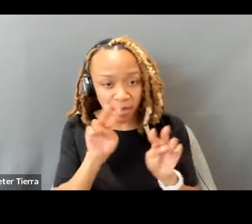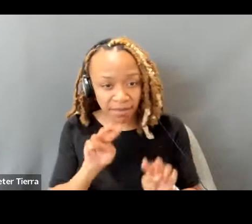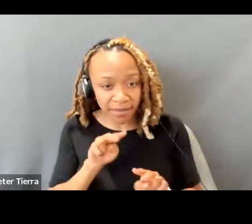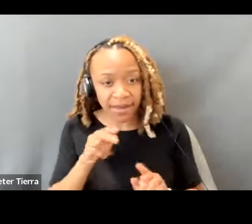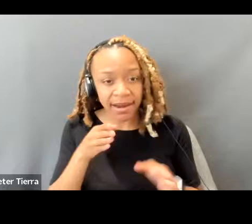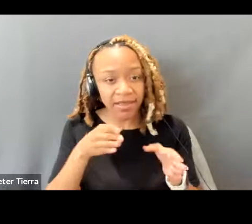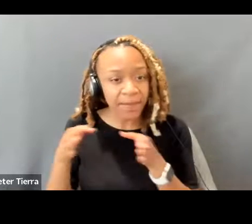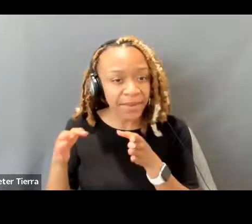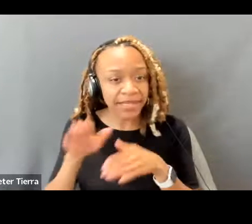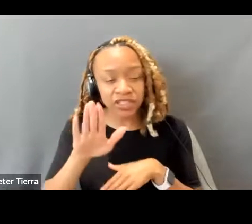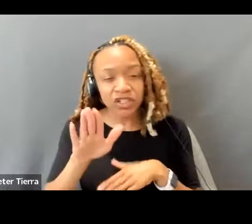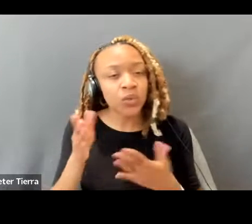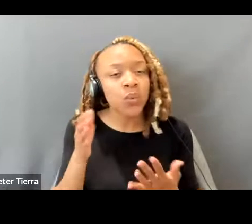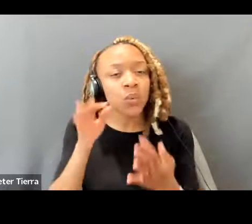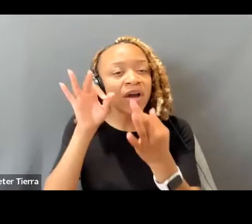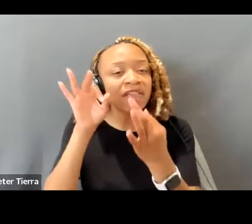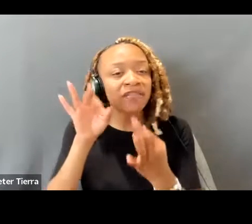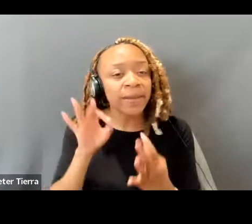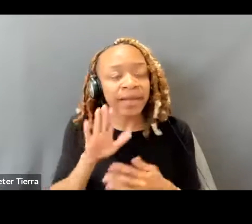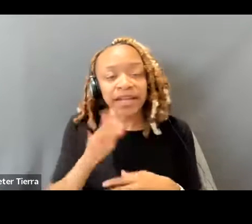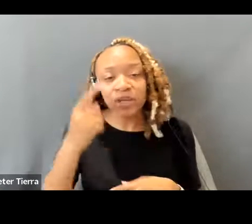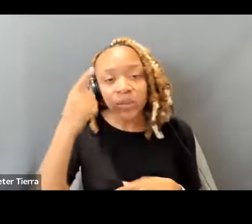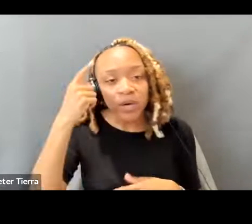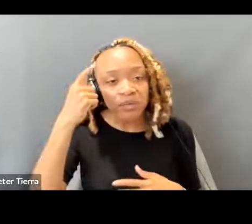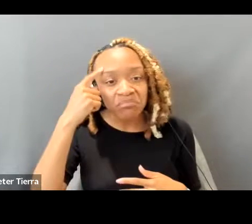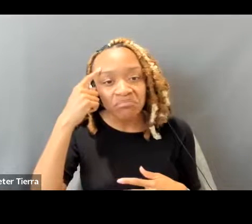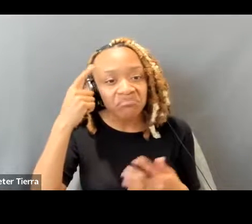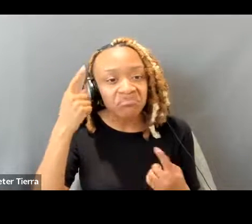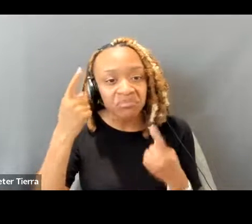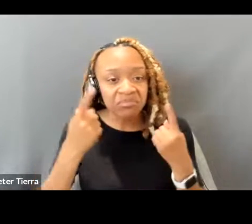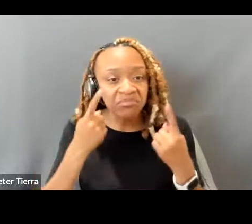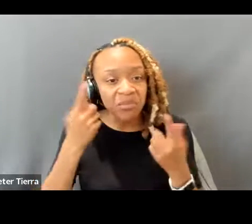are your initial feedback and thoughts?